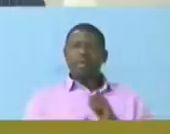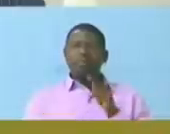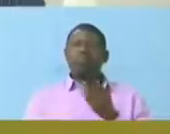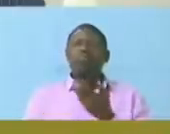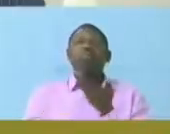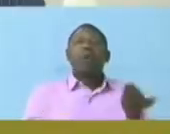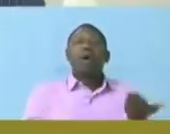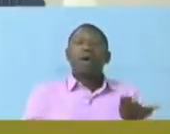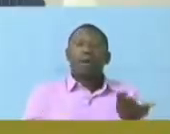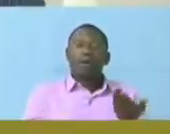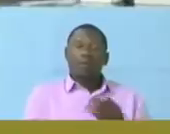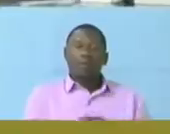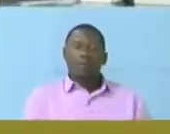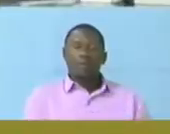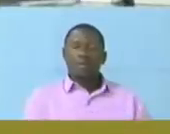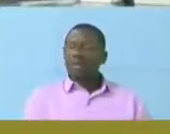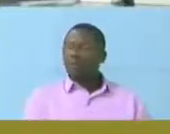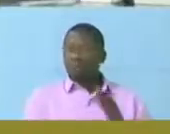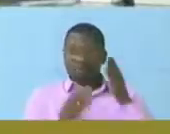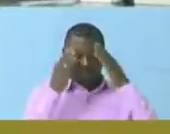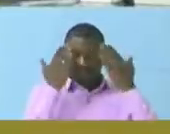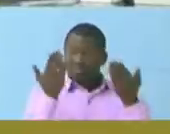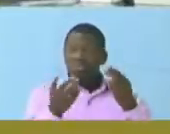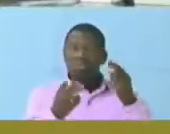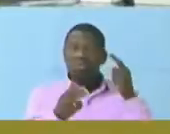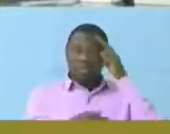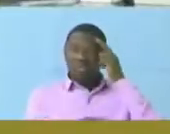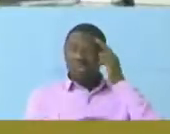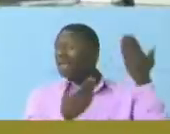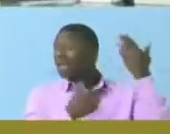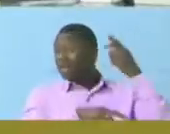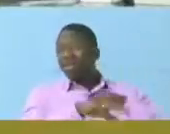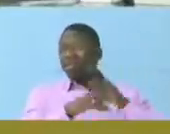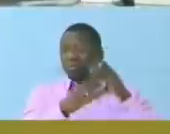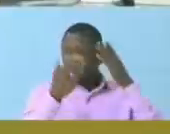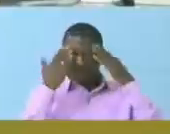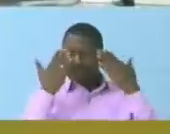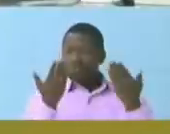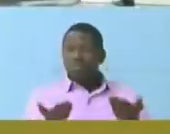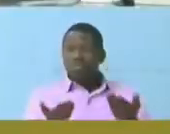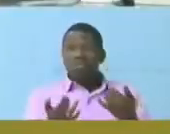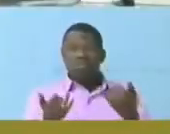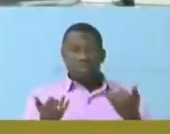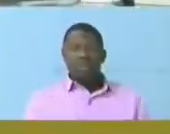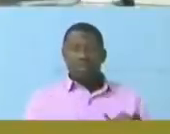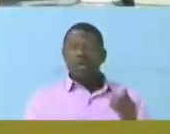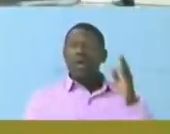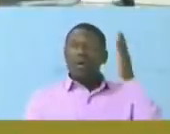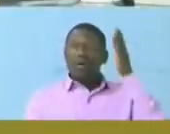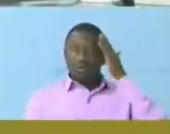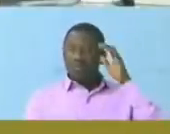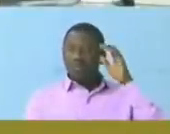Well, I may not know the reason at that time. But now I know the reason.